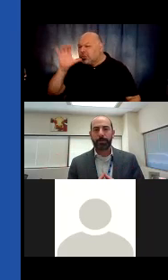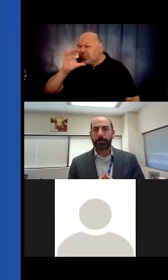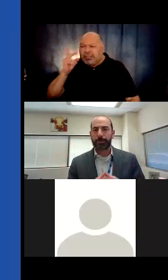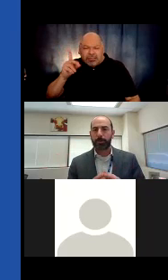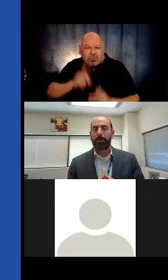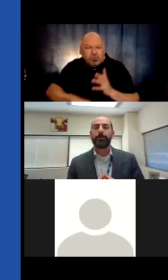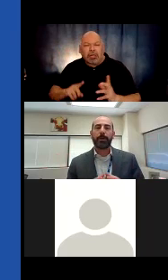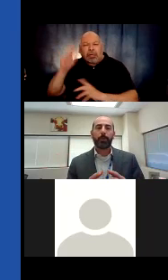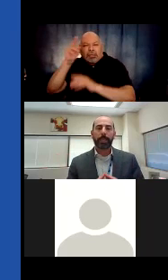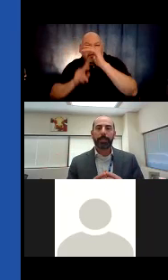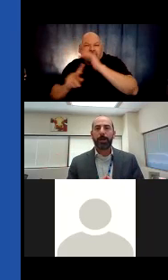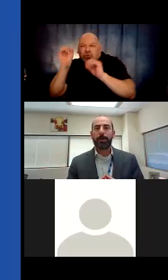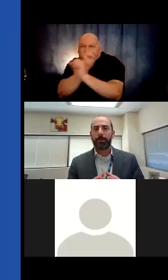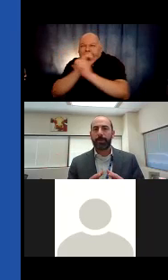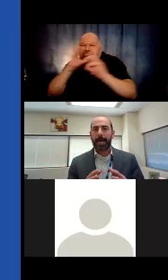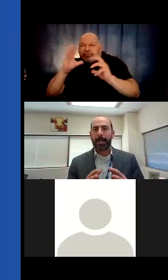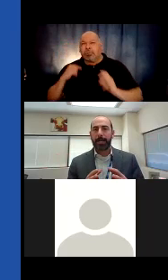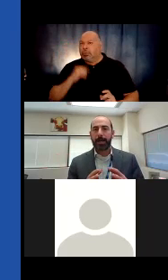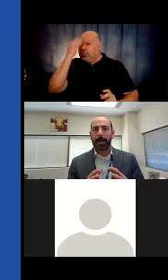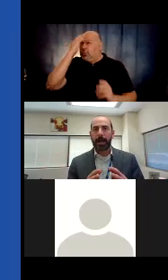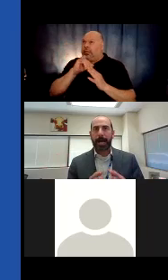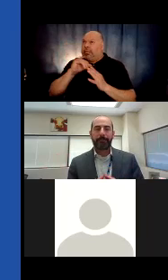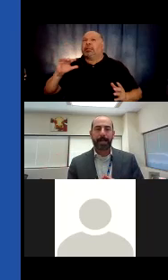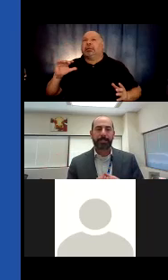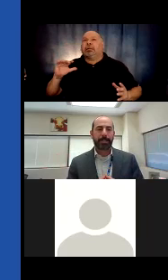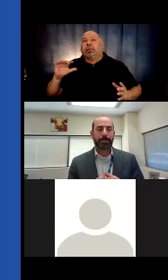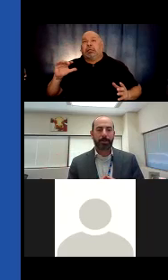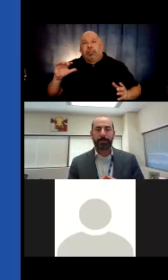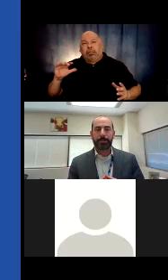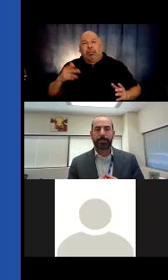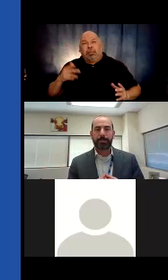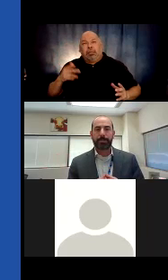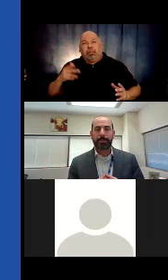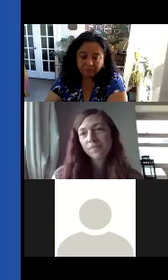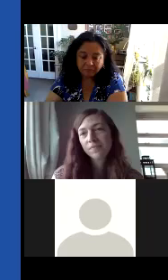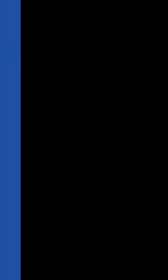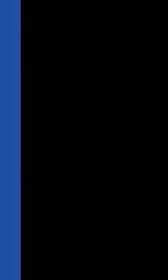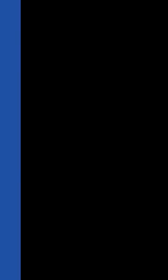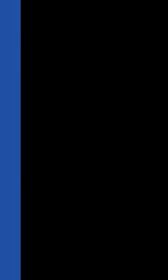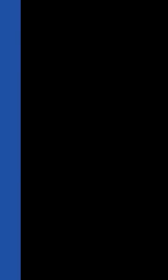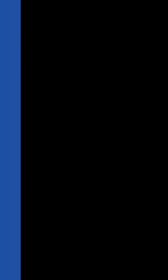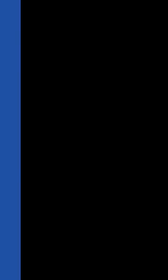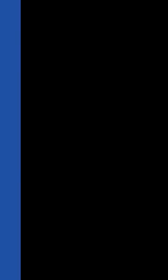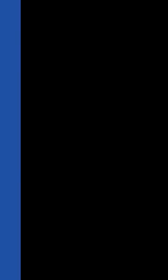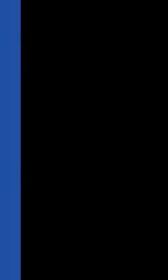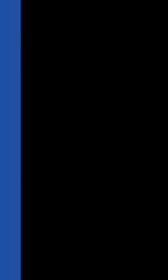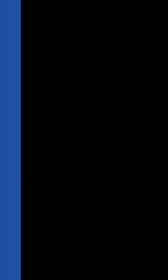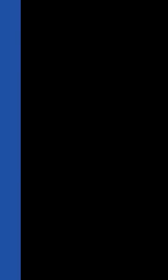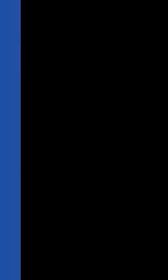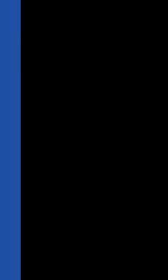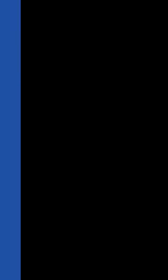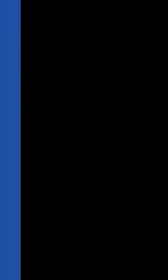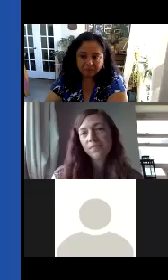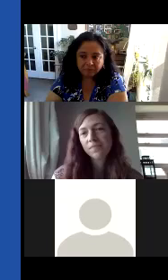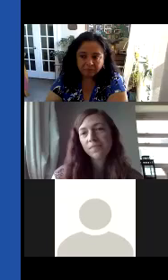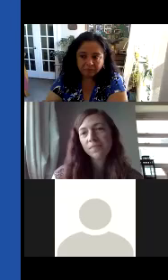what the future will hold. We know that high vaccination rates are key to keeping disease rates